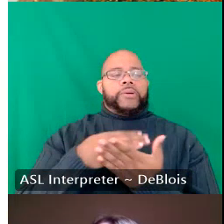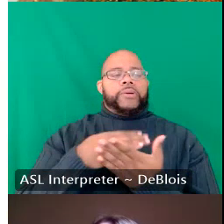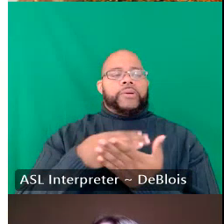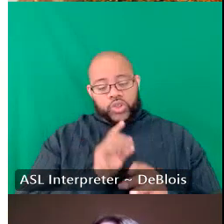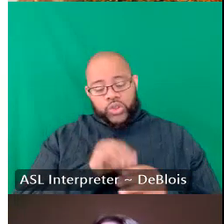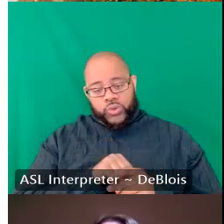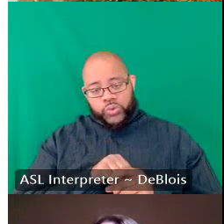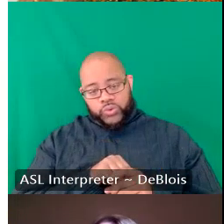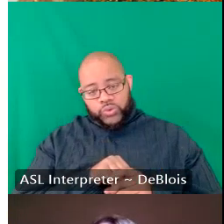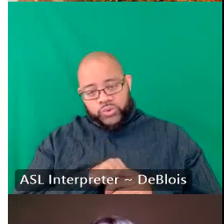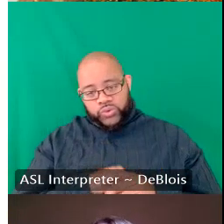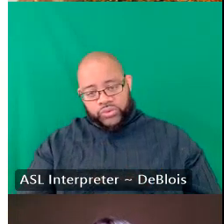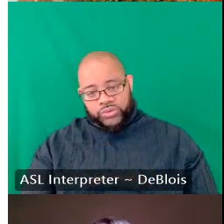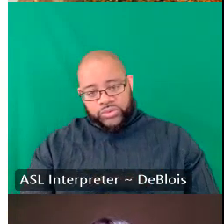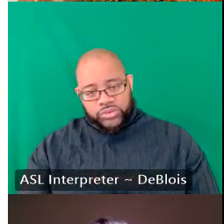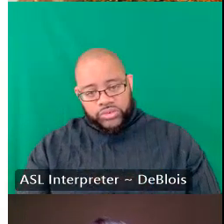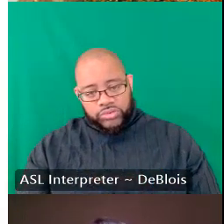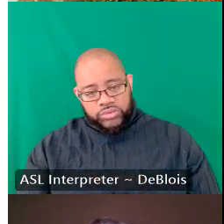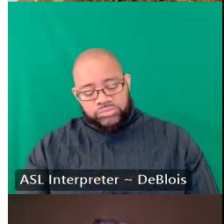includes